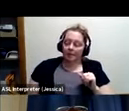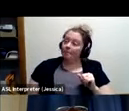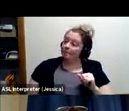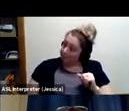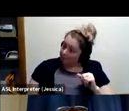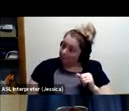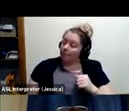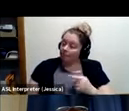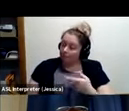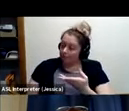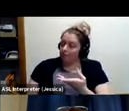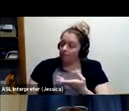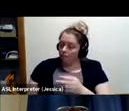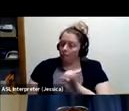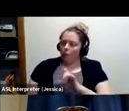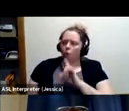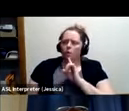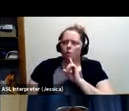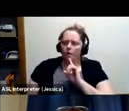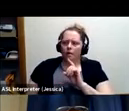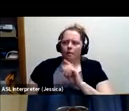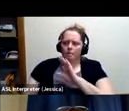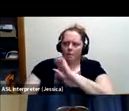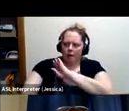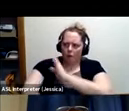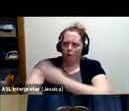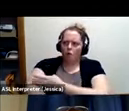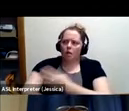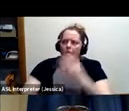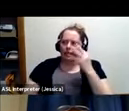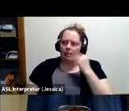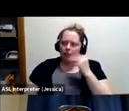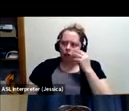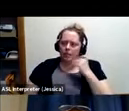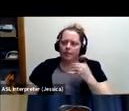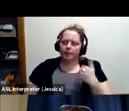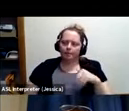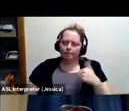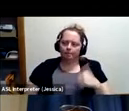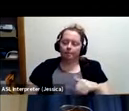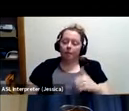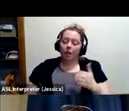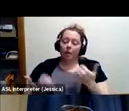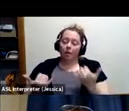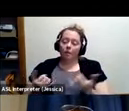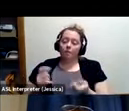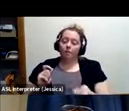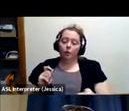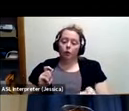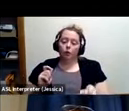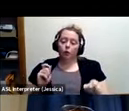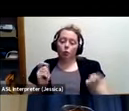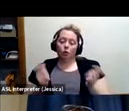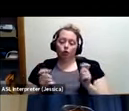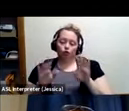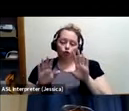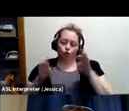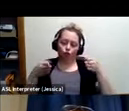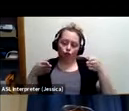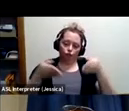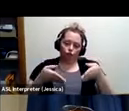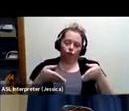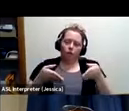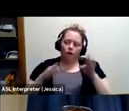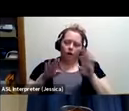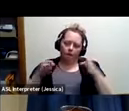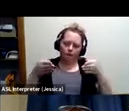some really, really powerful experiences. I'm going to switch gears. I have a question about kind of the medical